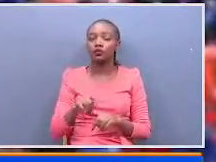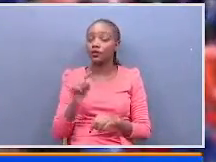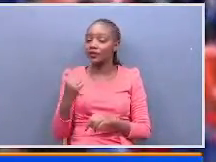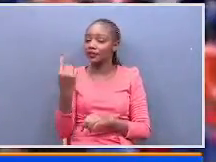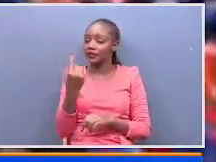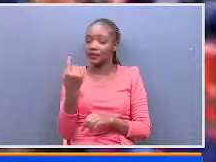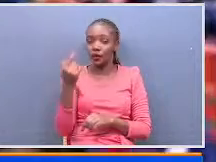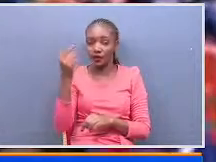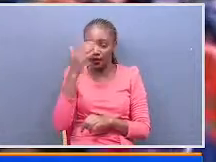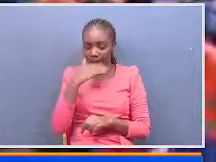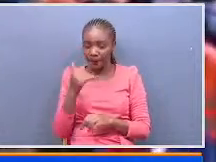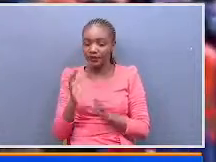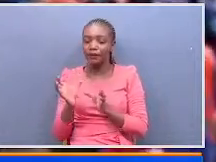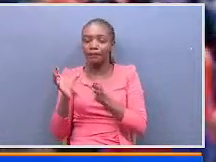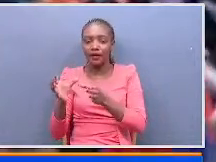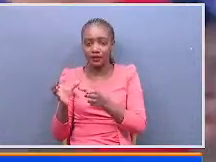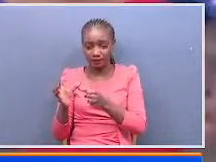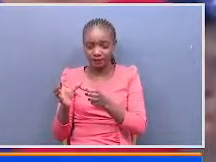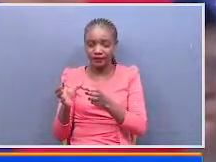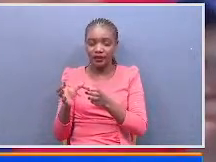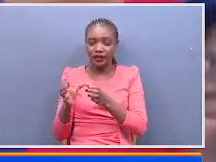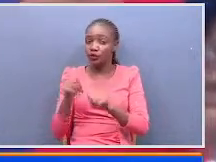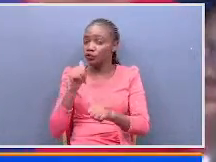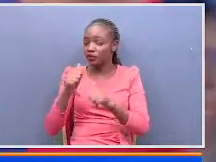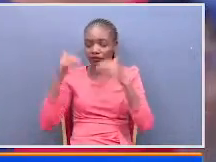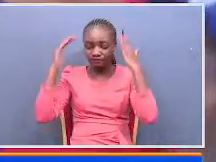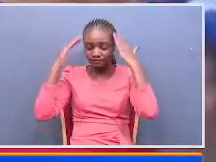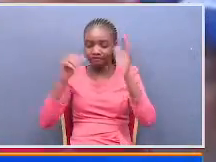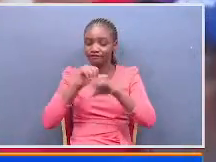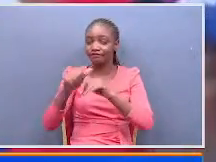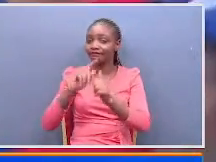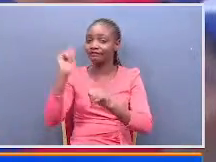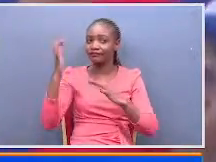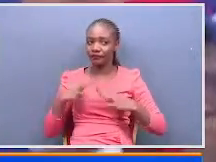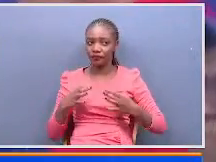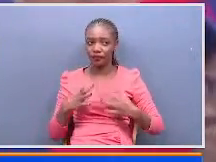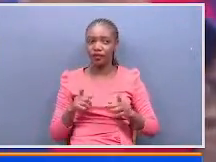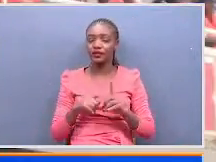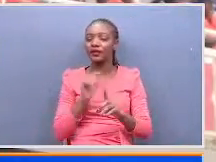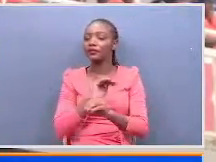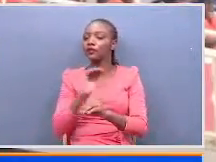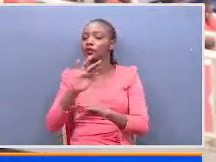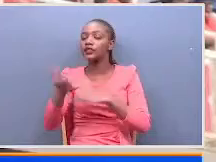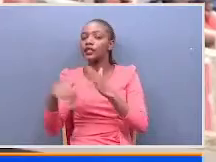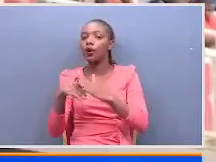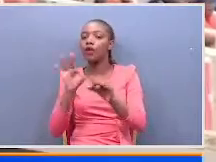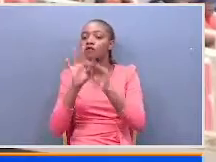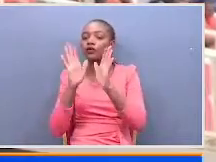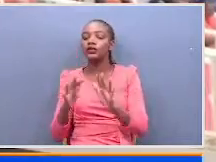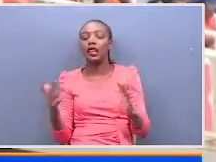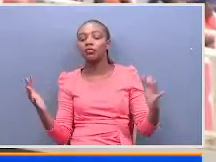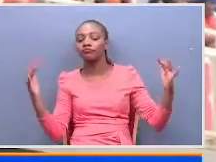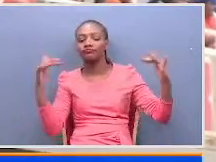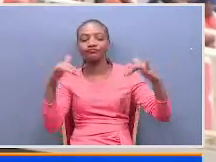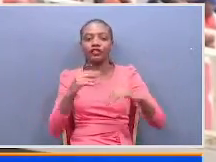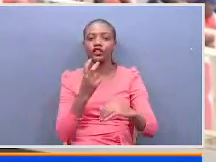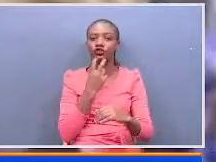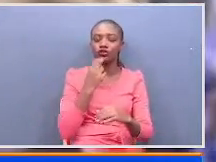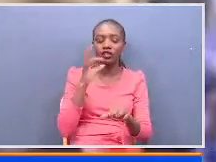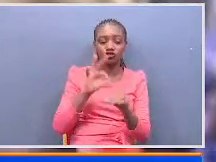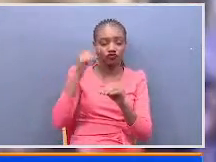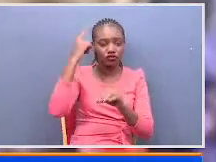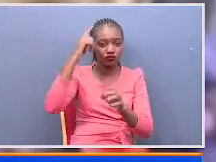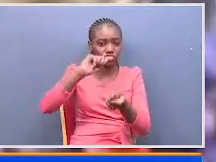with Kenyans at heart, urging everyone registered as a voter to turn up in large numbers Tuesday to vote for